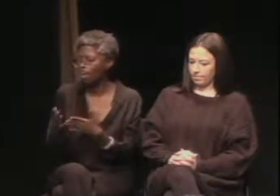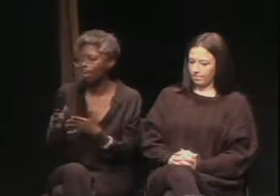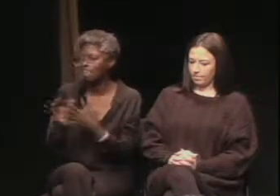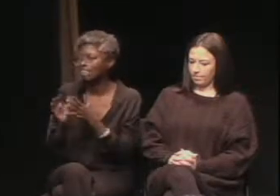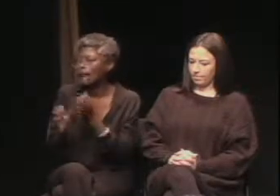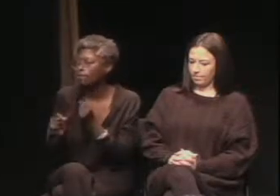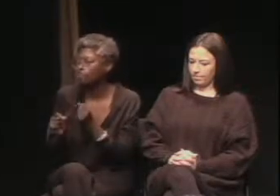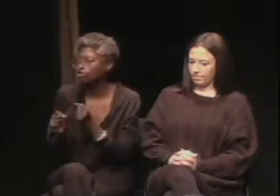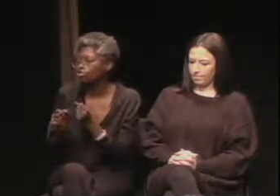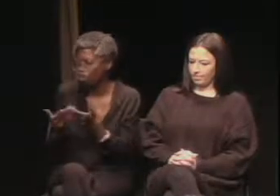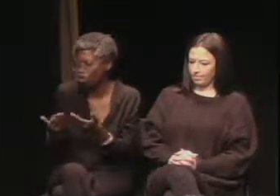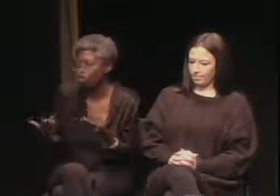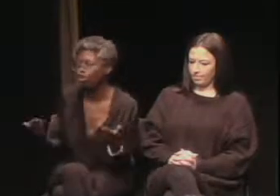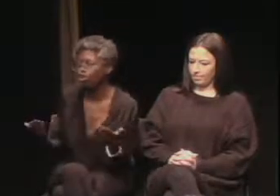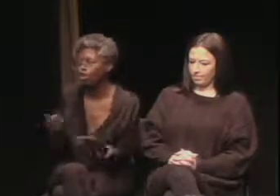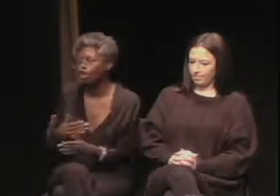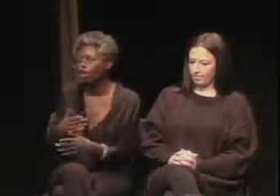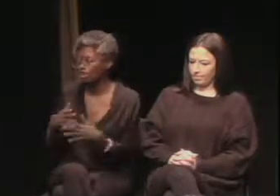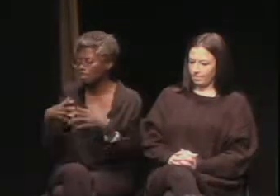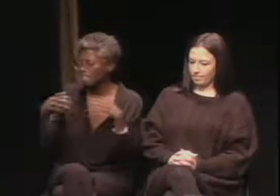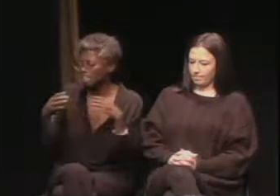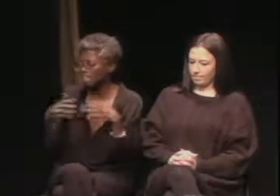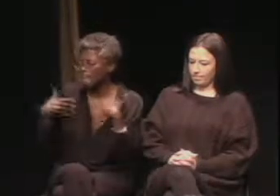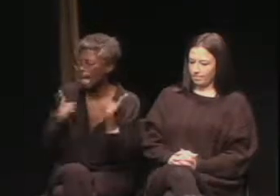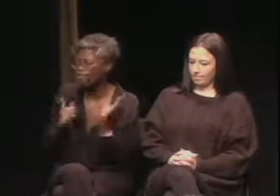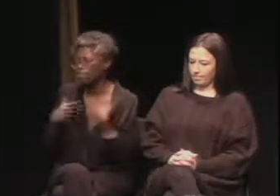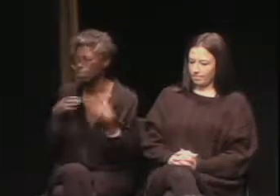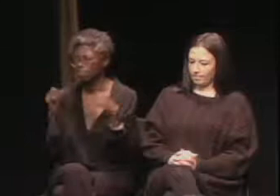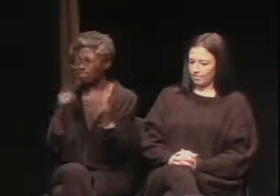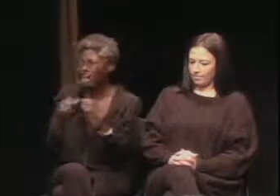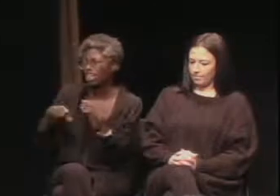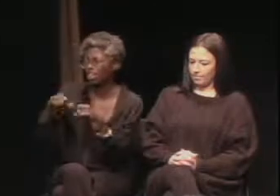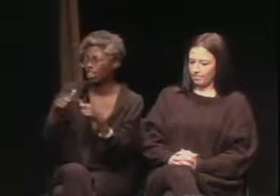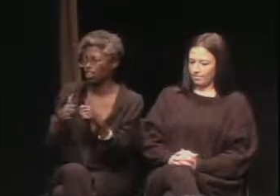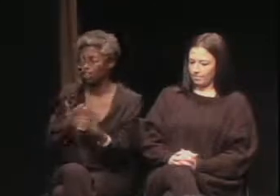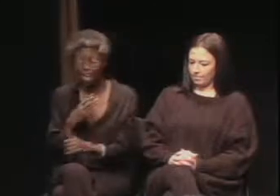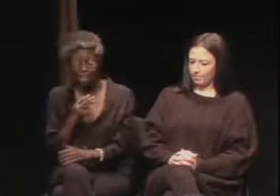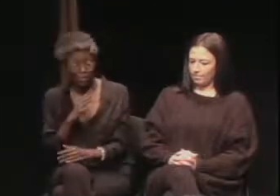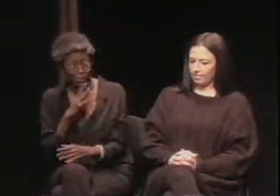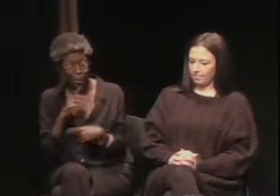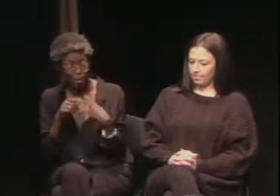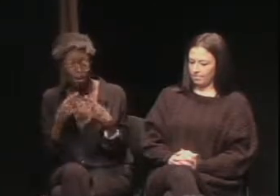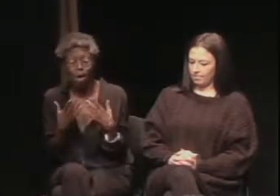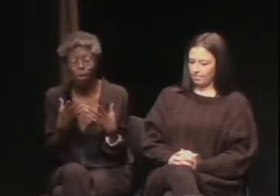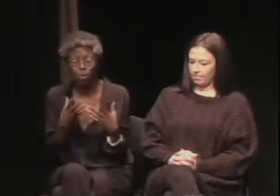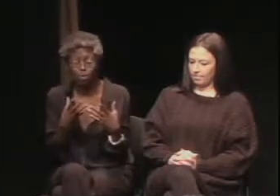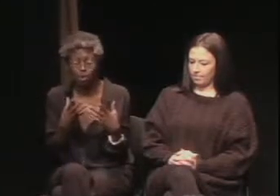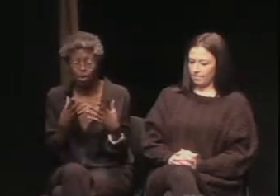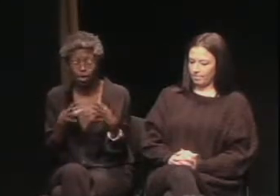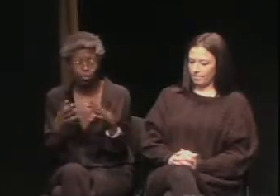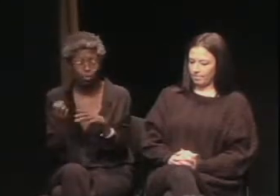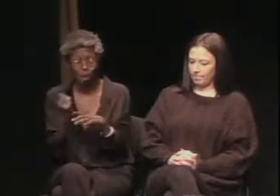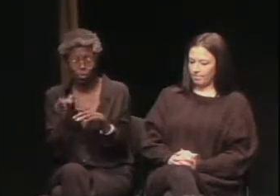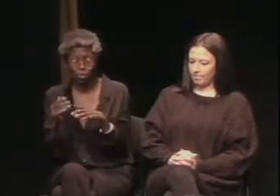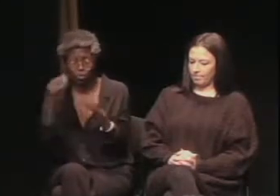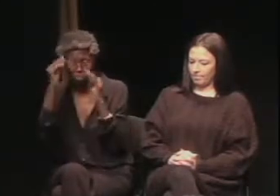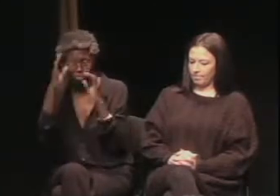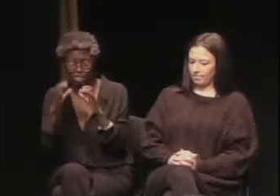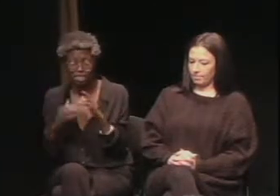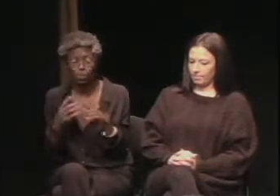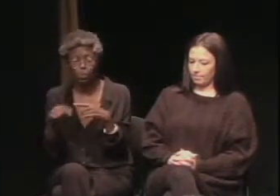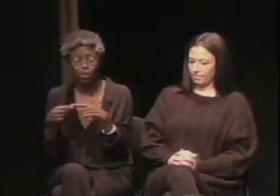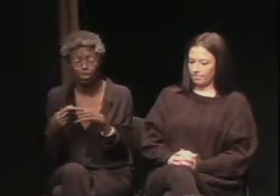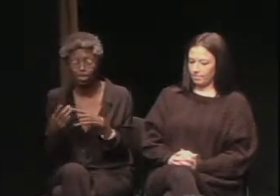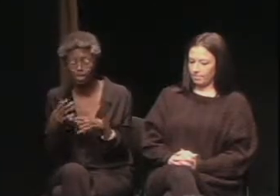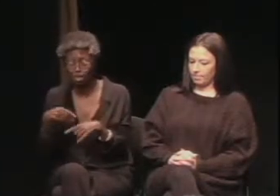You know, look at these like animals savior fighting each other. Exactly. Yeah. And you talk about correcting one of your teachers when he brought in, one